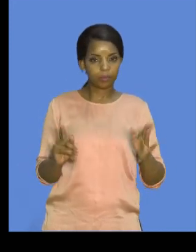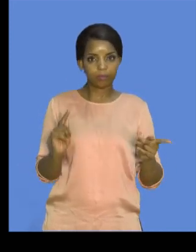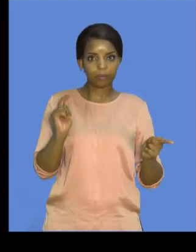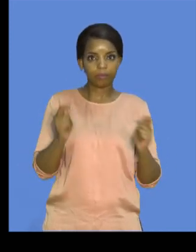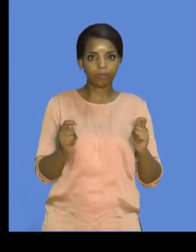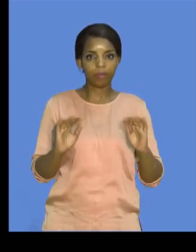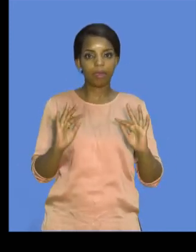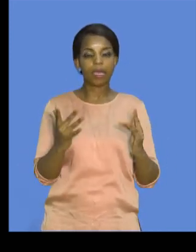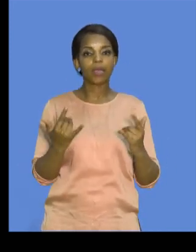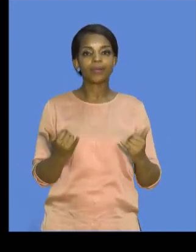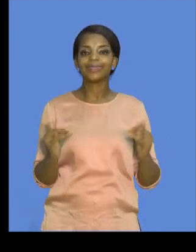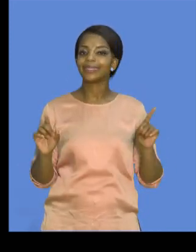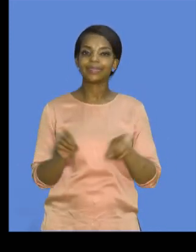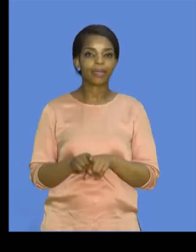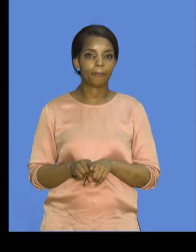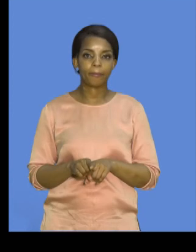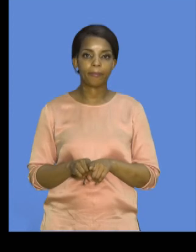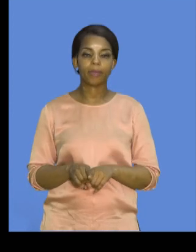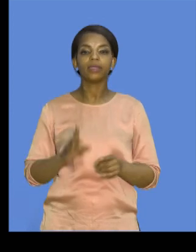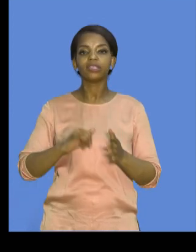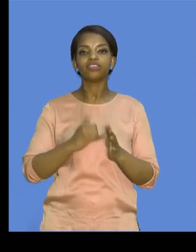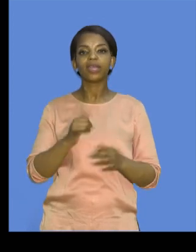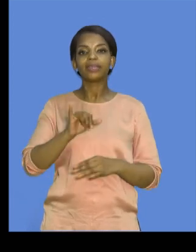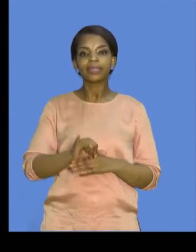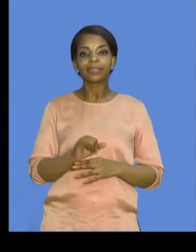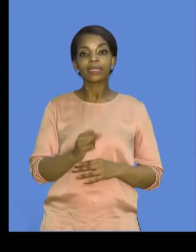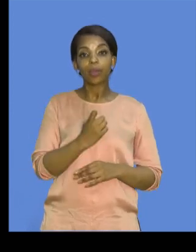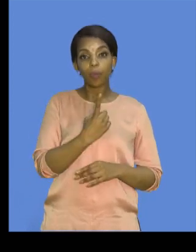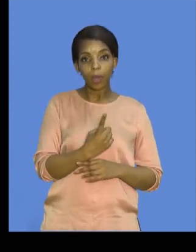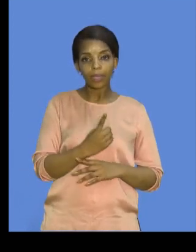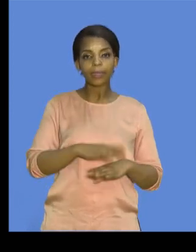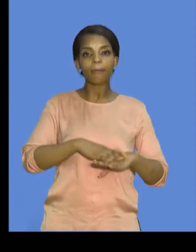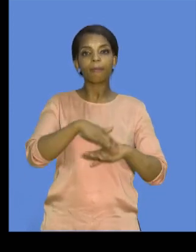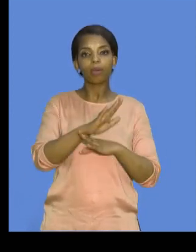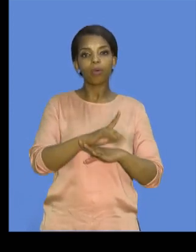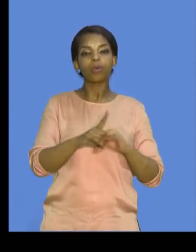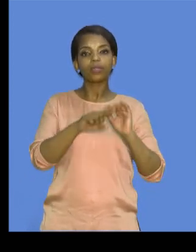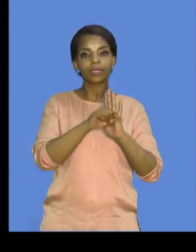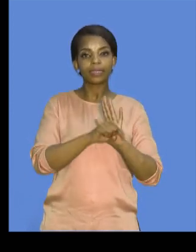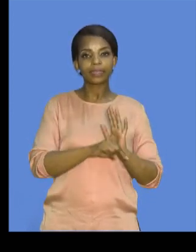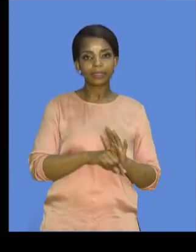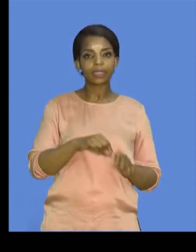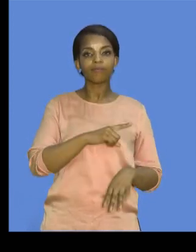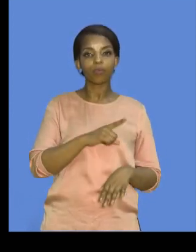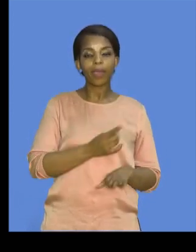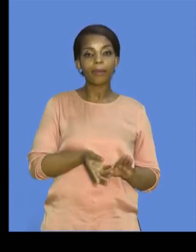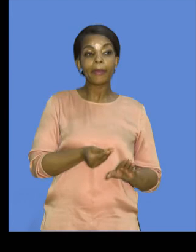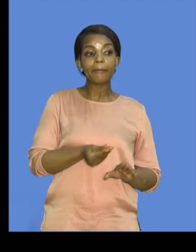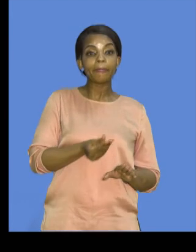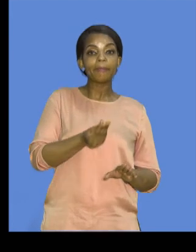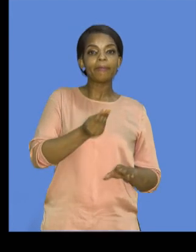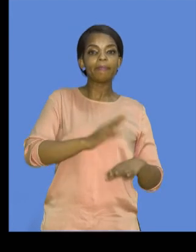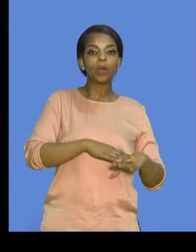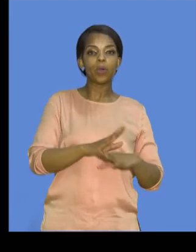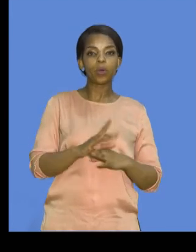is of the same magnitude, just that one became more negative by gaining while the other one became more positive